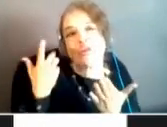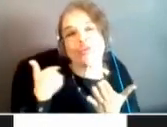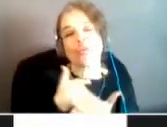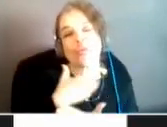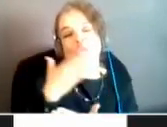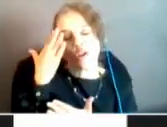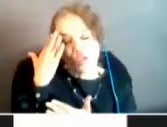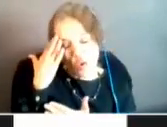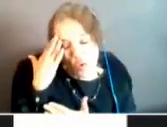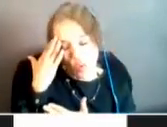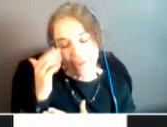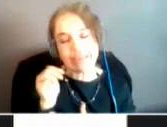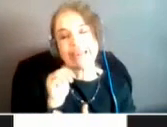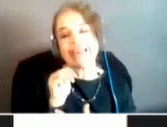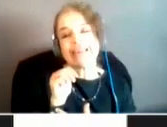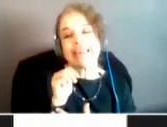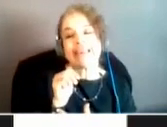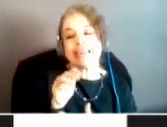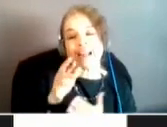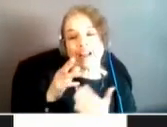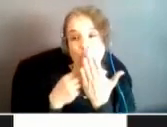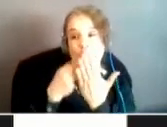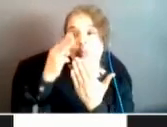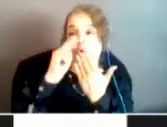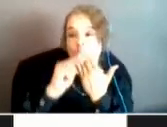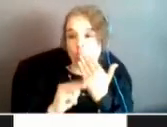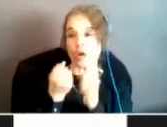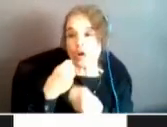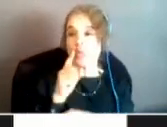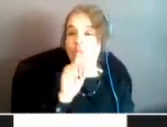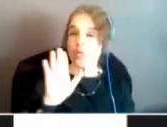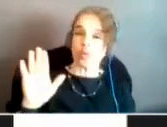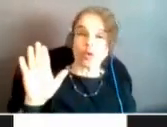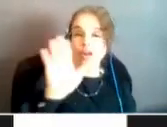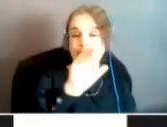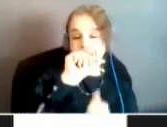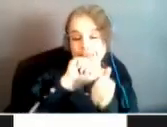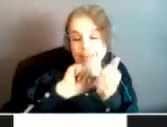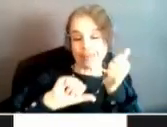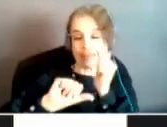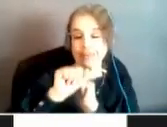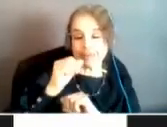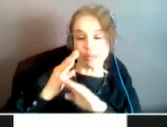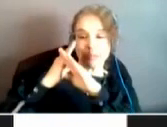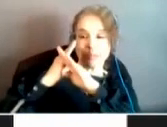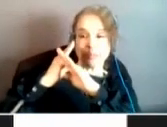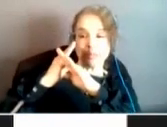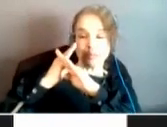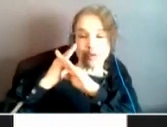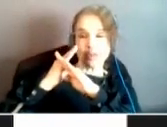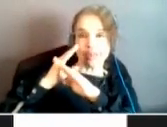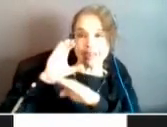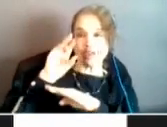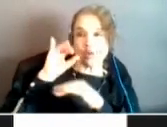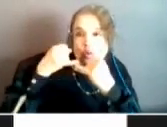know, you know, anecdotally that programs, you know, I'm sure your suicide prevention, you know,